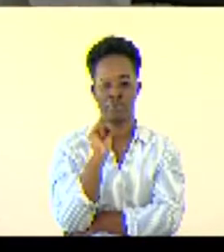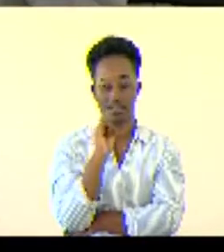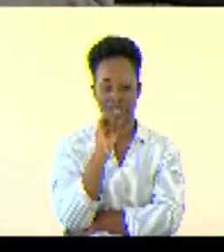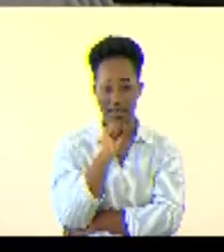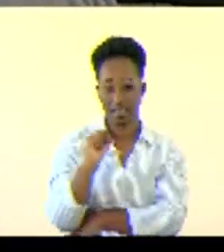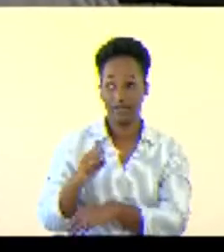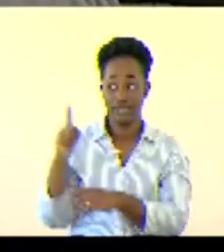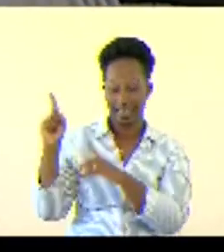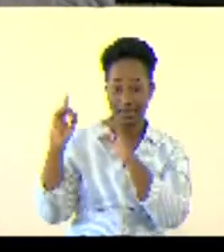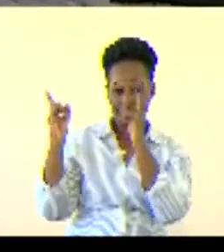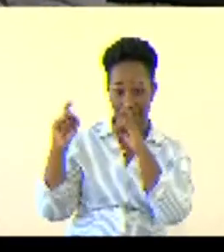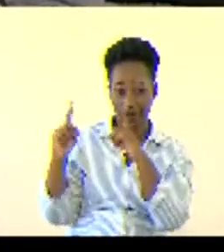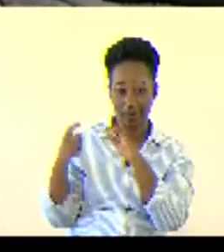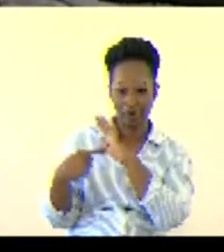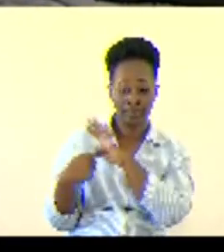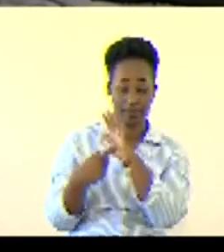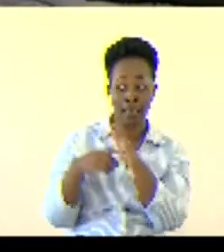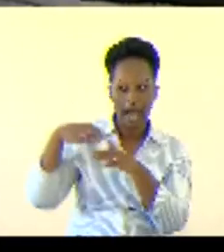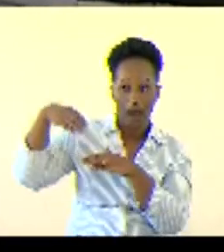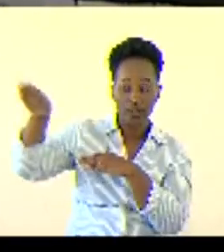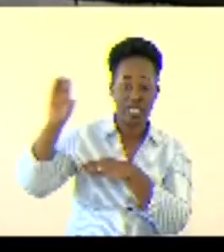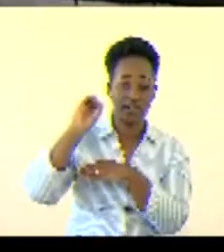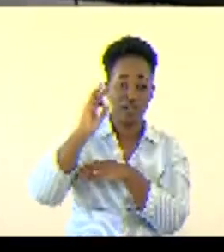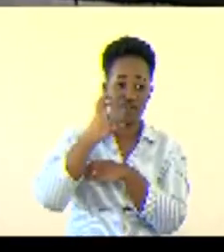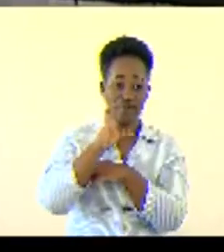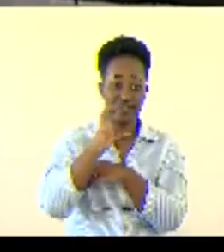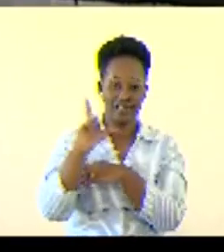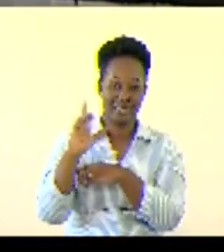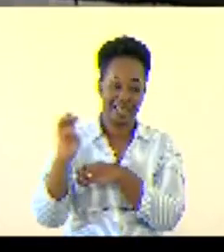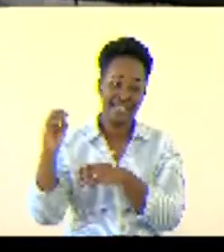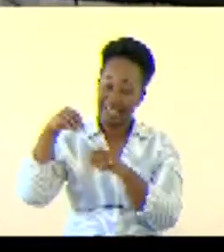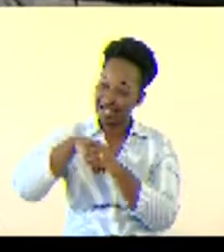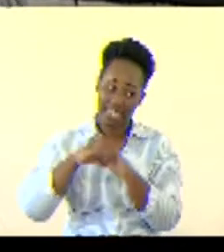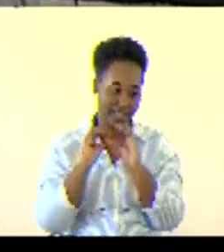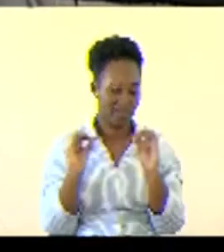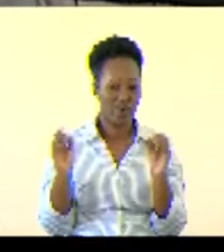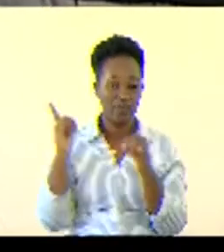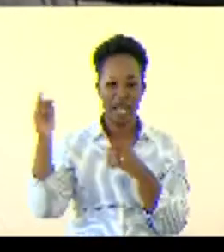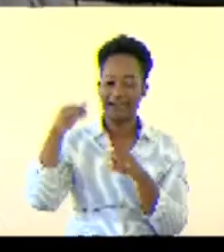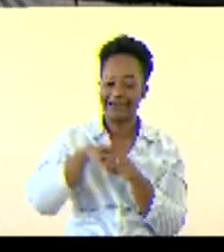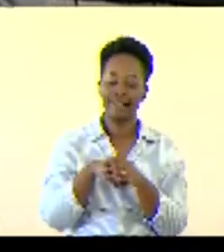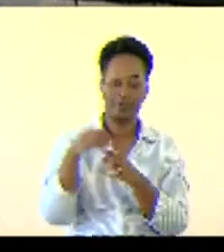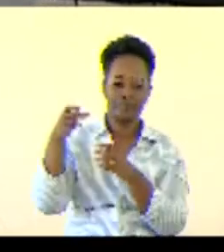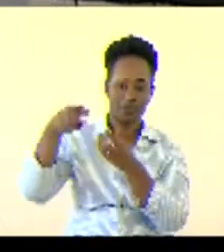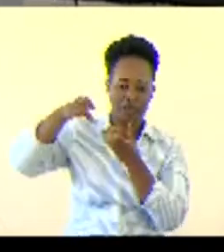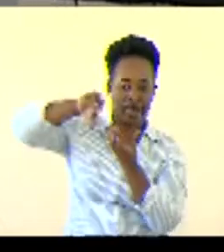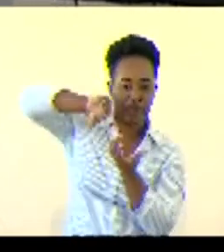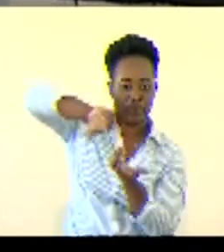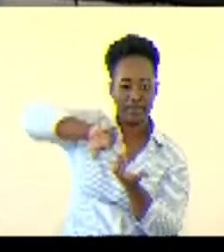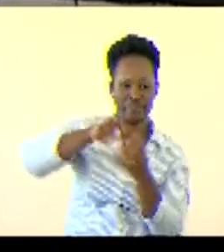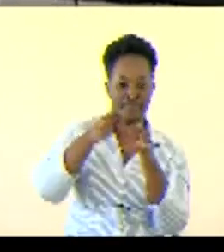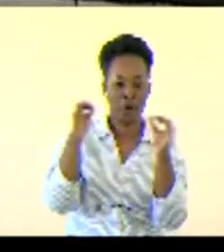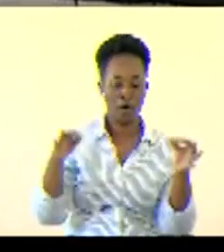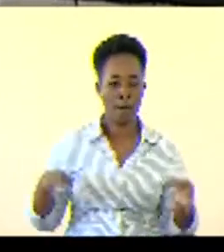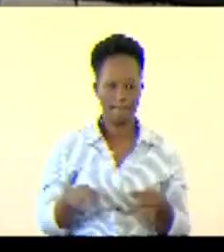is outside of the cell, not inside. Now that these substances that are in liquid form, they are going to be taken